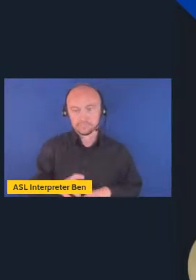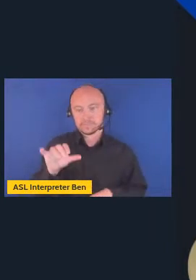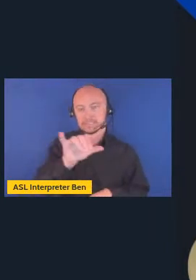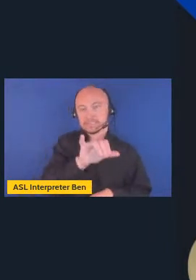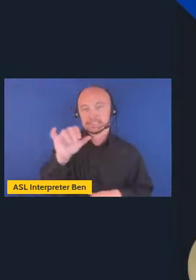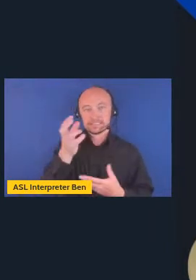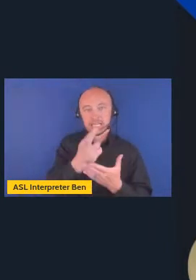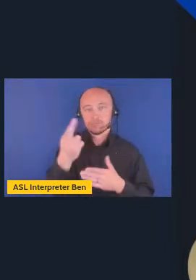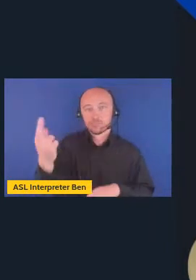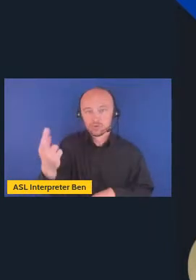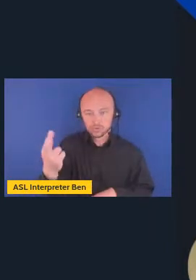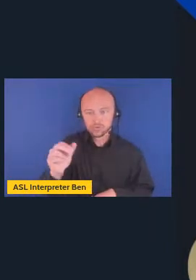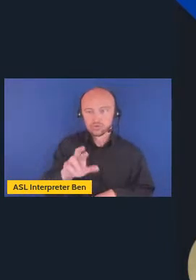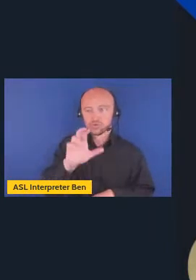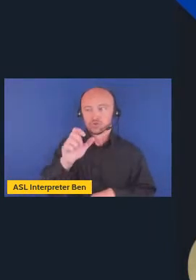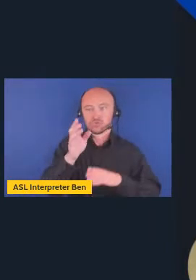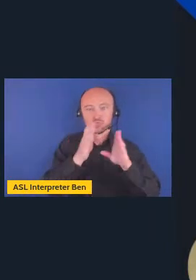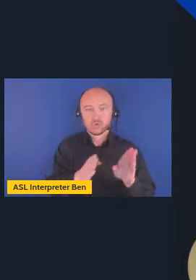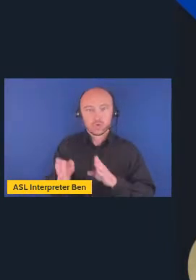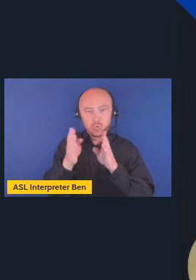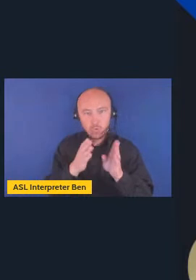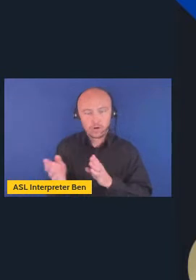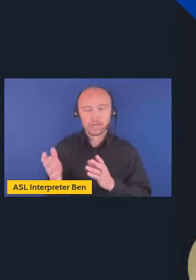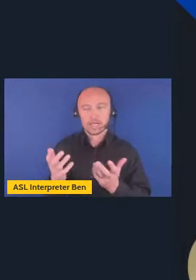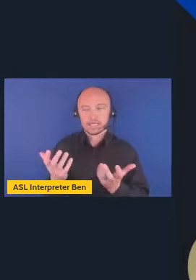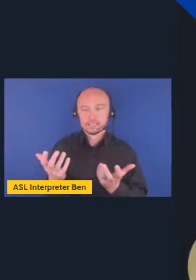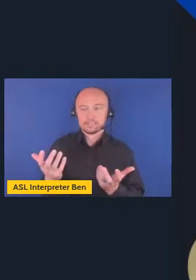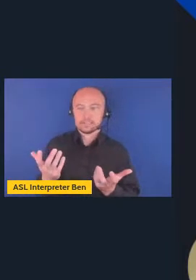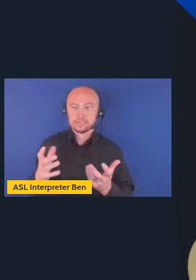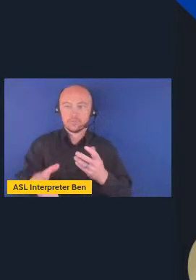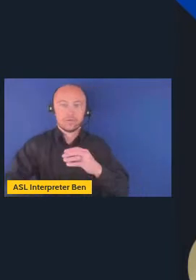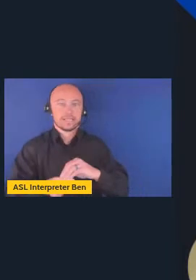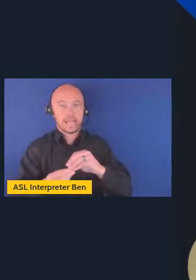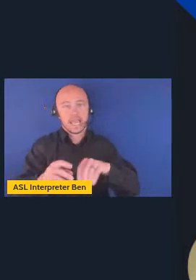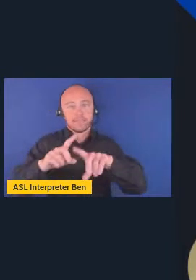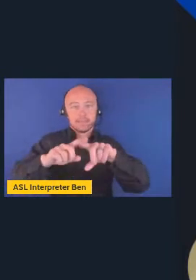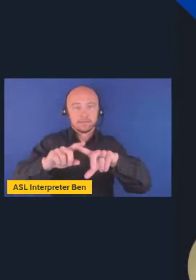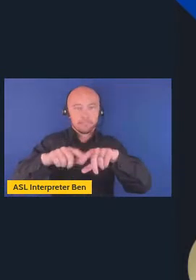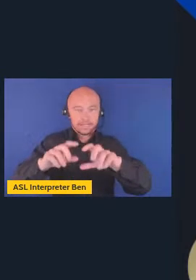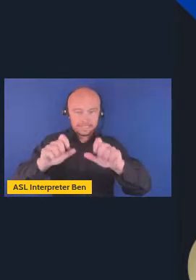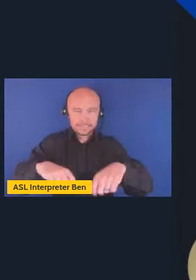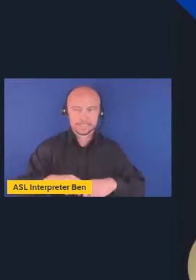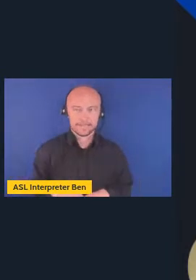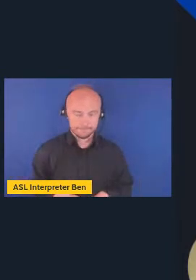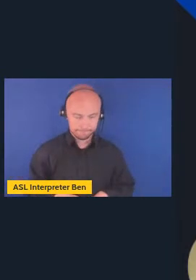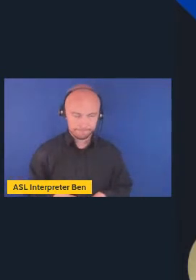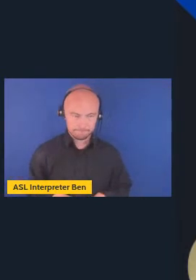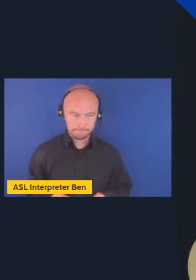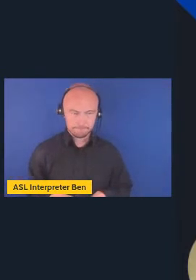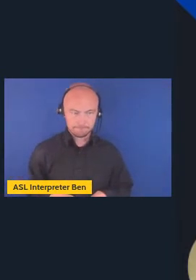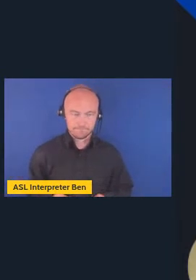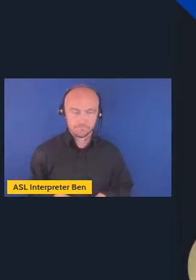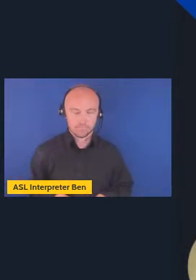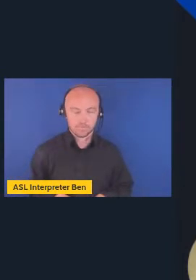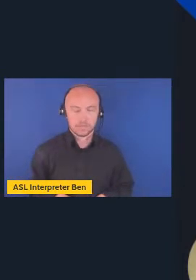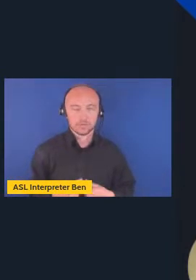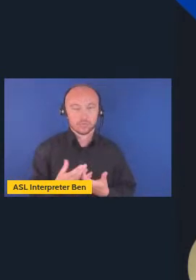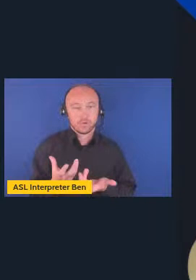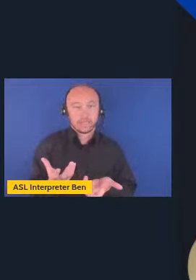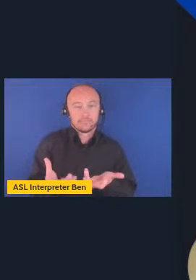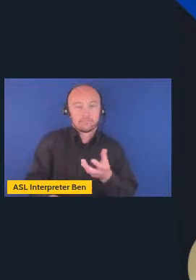resources, just reorganized a little differently, and we could add dependencies. One thing we did add that was new, rather than having post